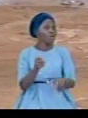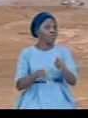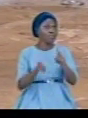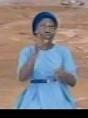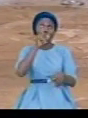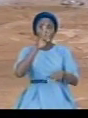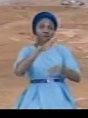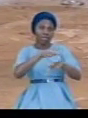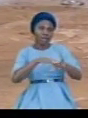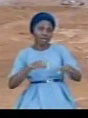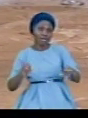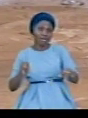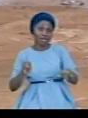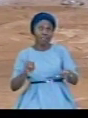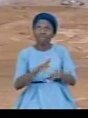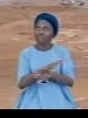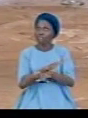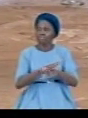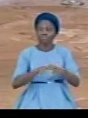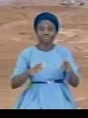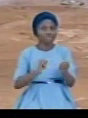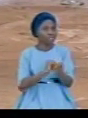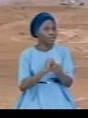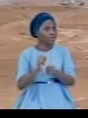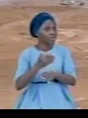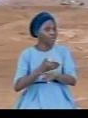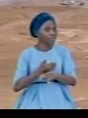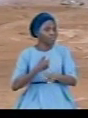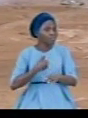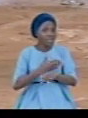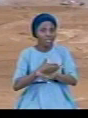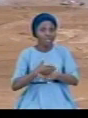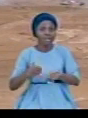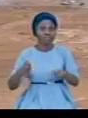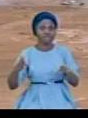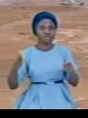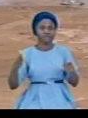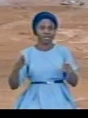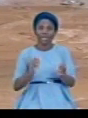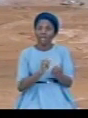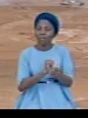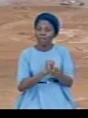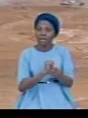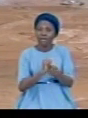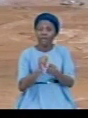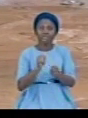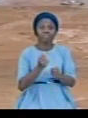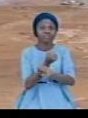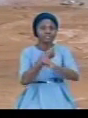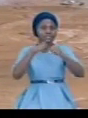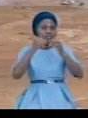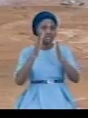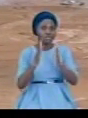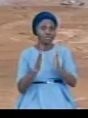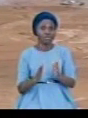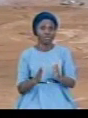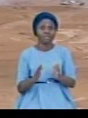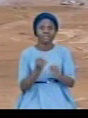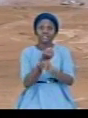calling. Do not pass me by, do not pass me by,